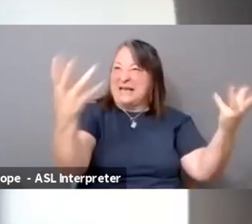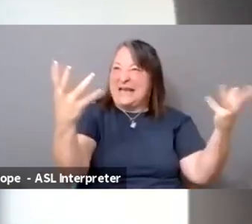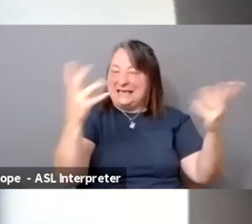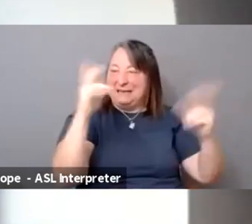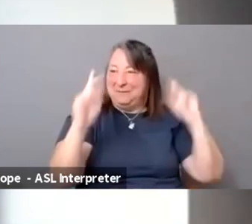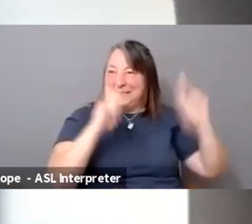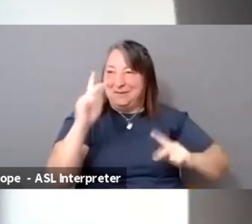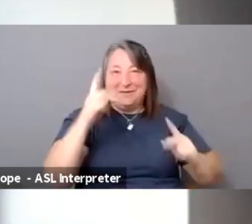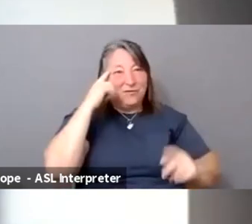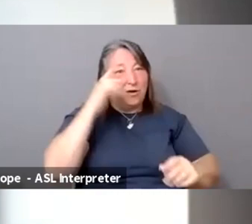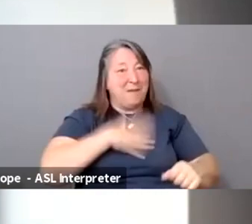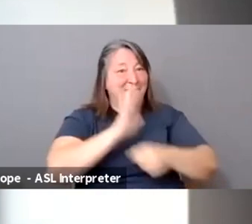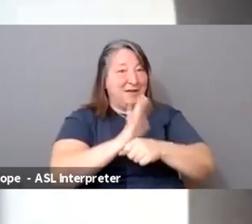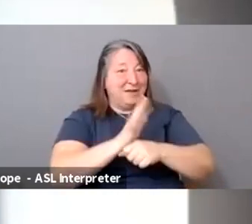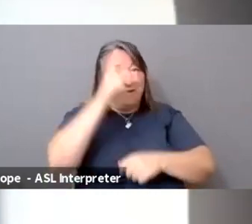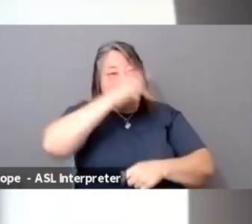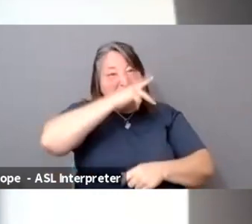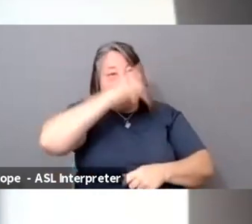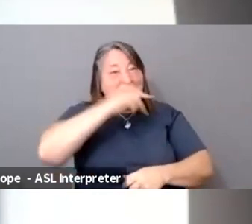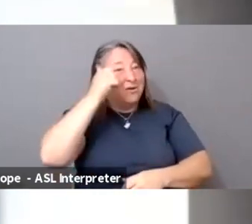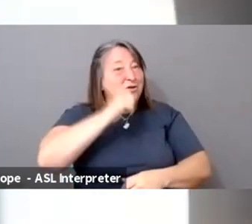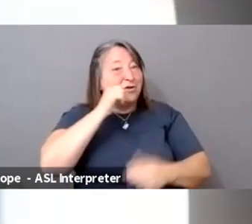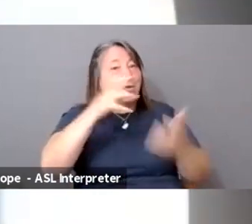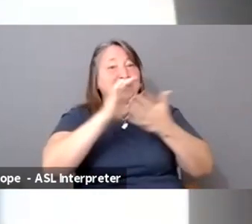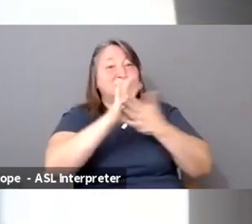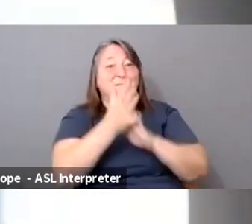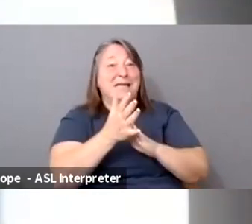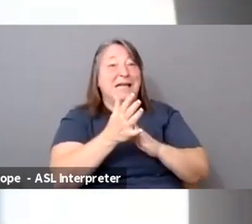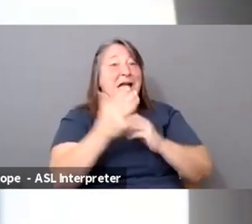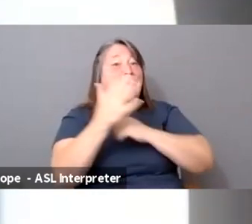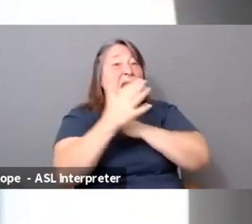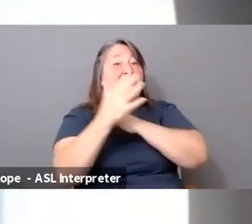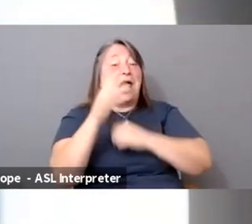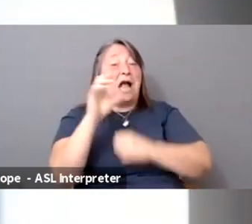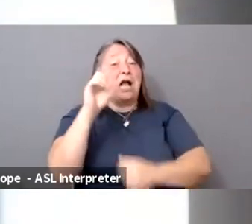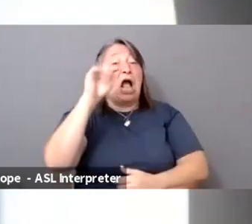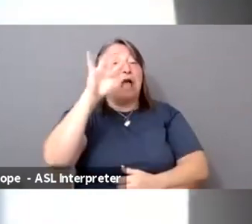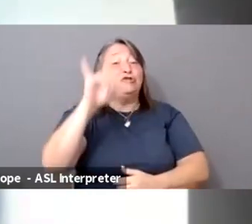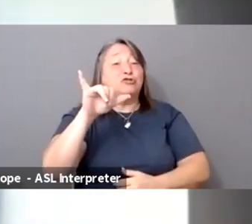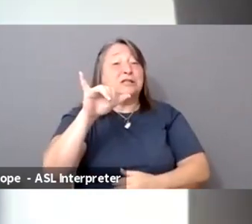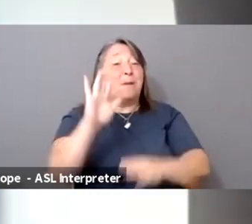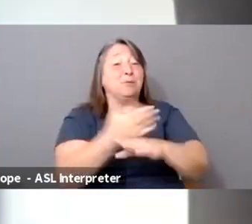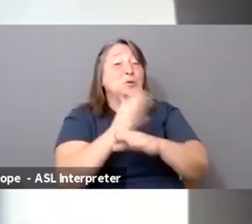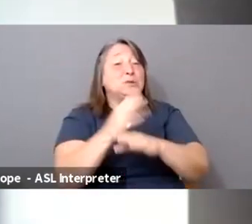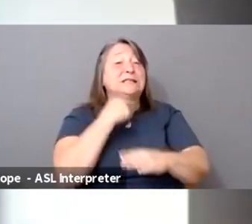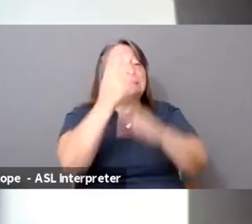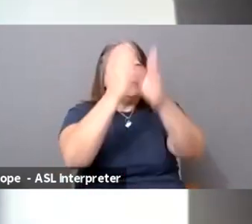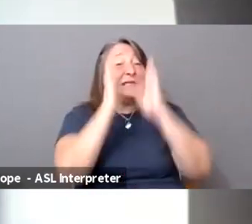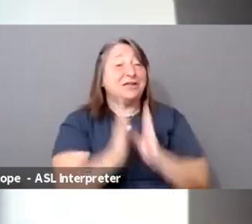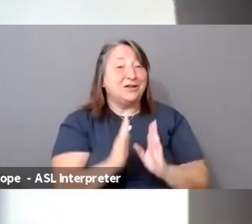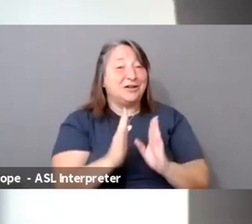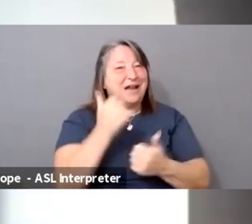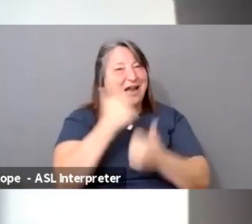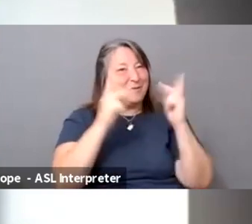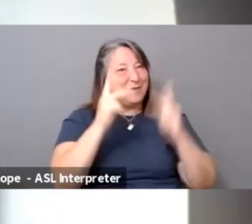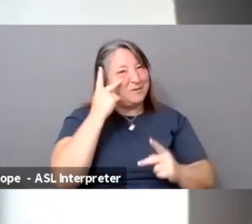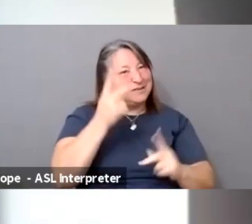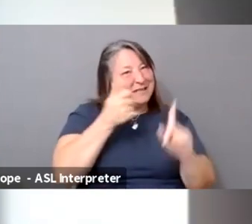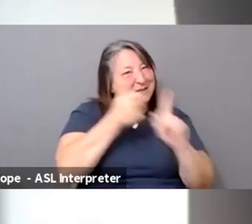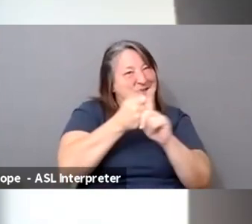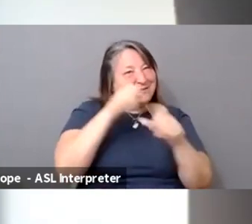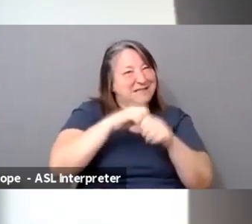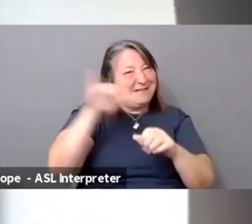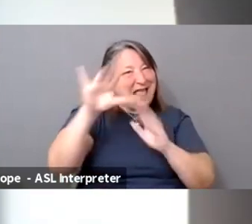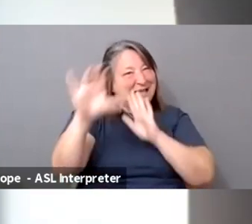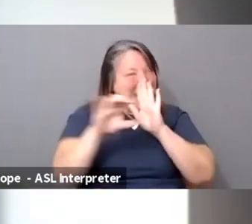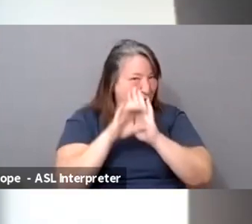about a Filipino girl who longs to be a country singer, I think everyone will see a little bit of themselves in that character.